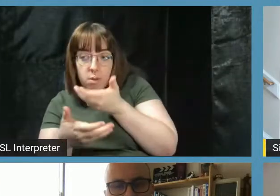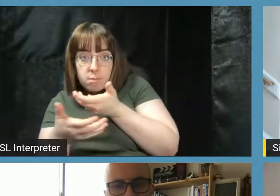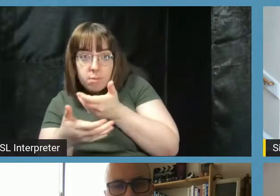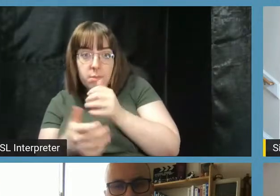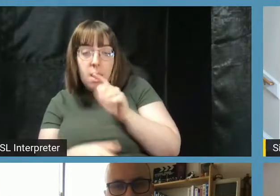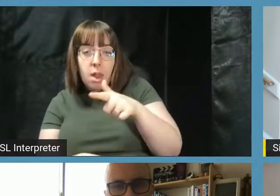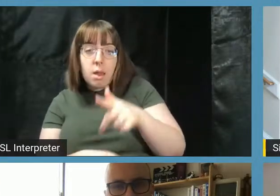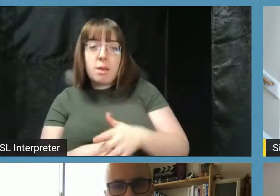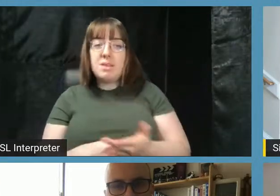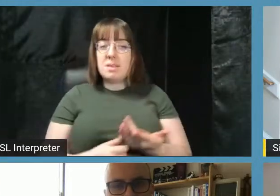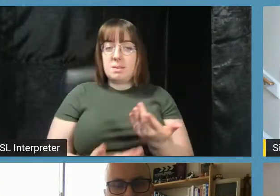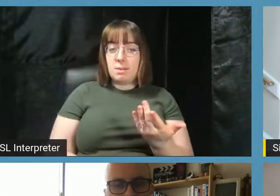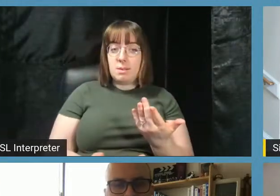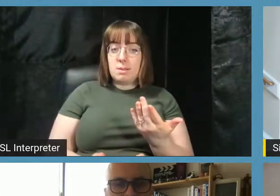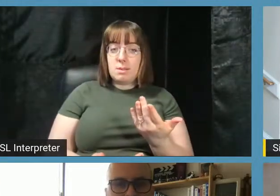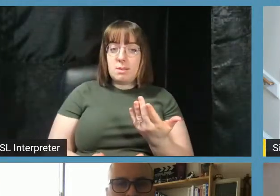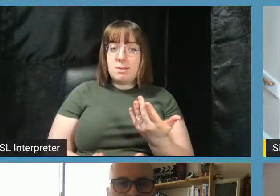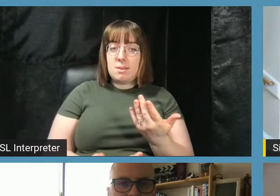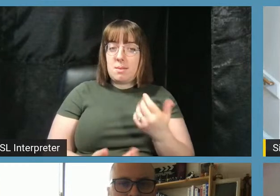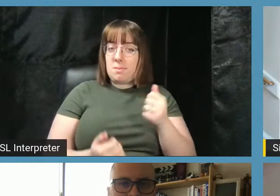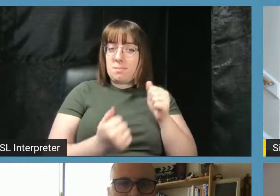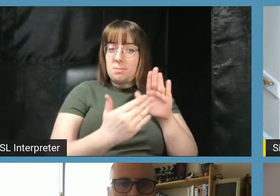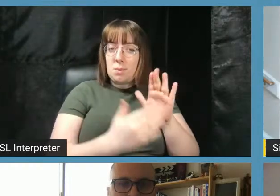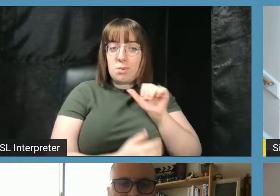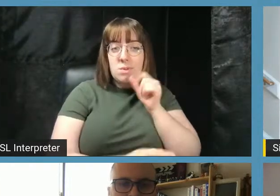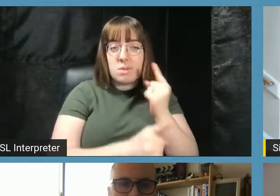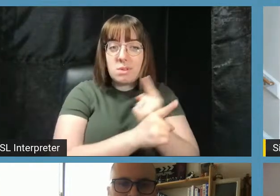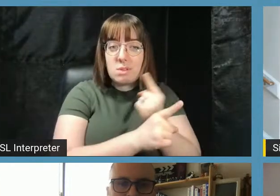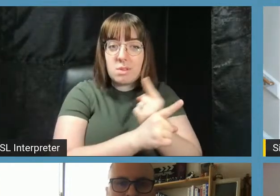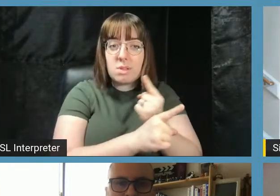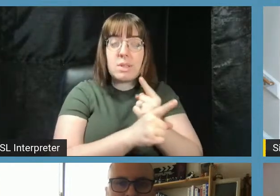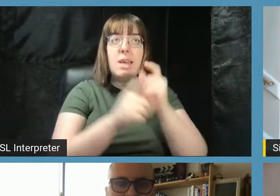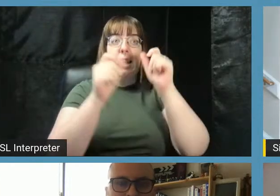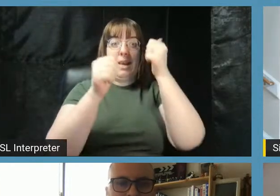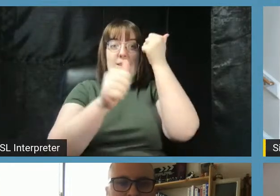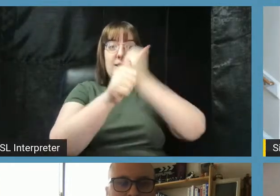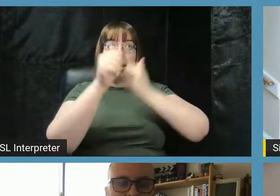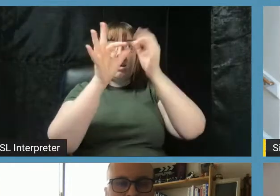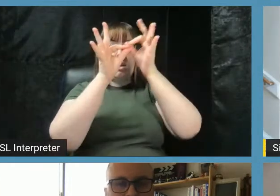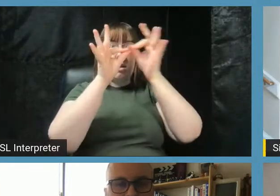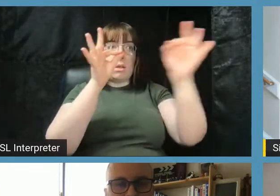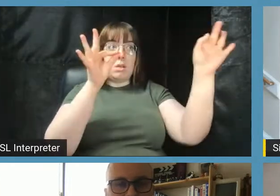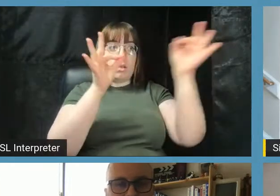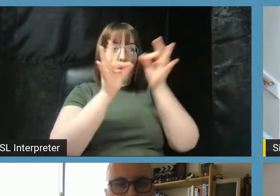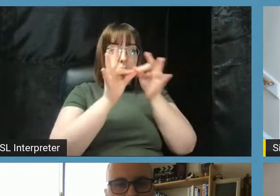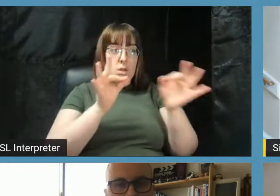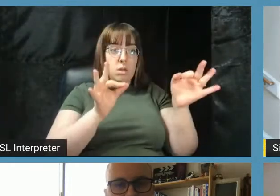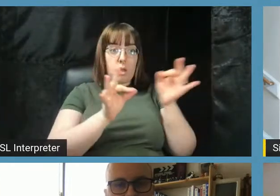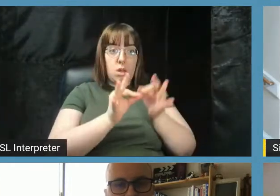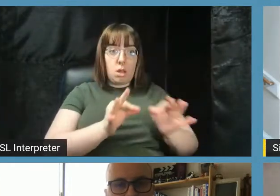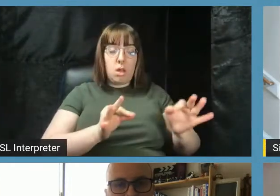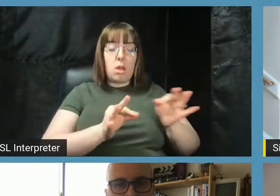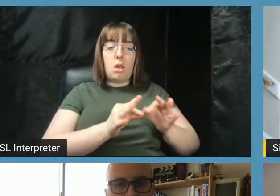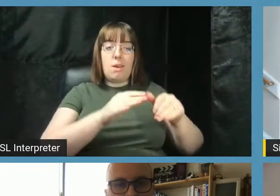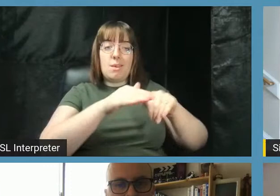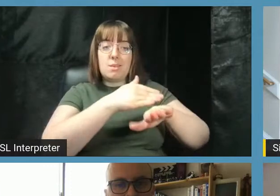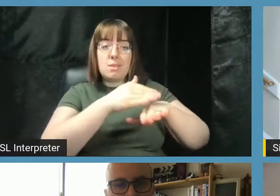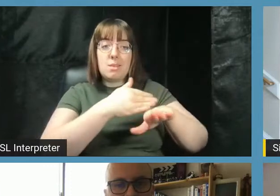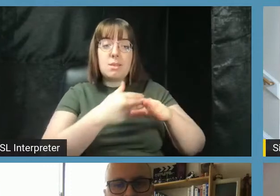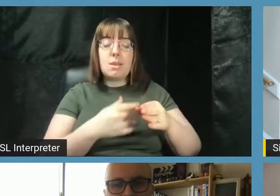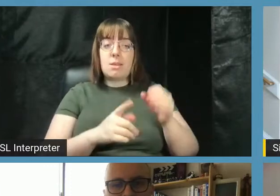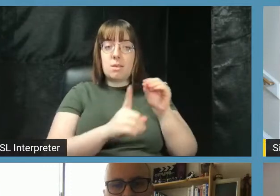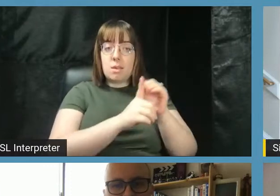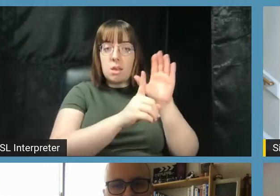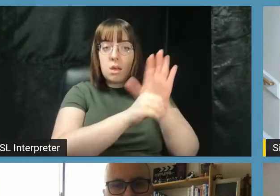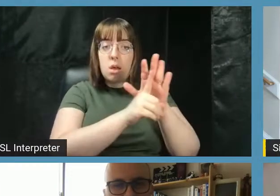approach you want. The approach you may want is to make each row of the table accessible, because then you can expose the actions on that